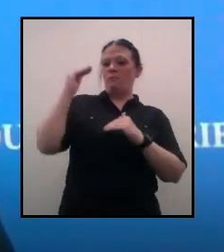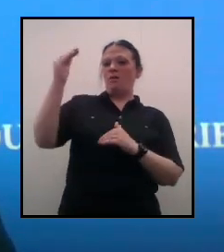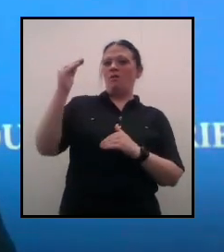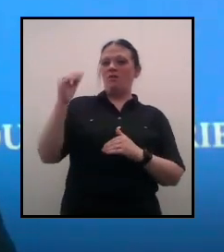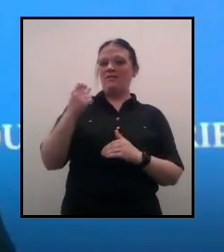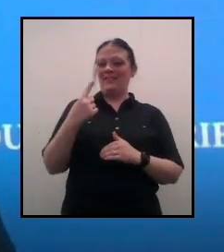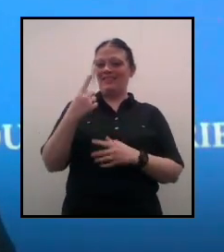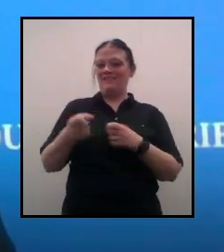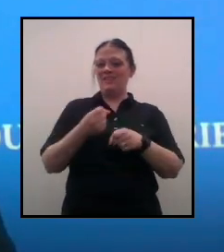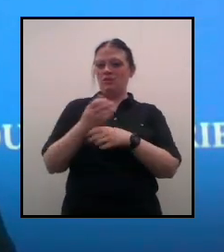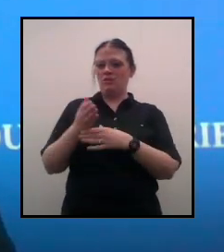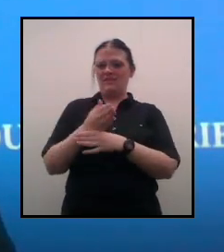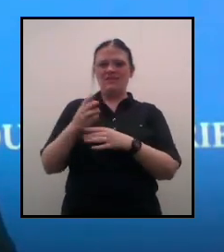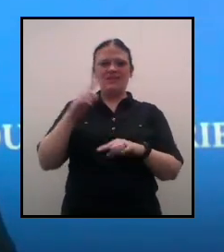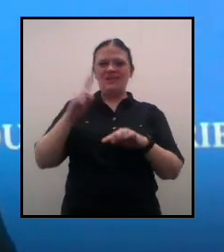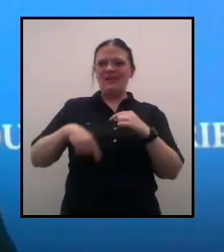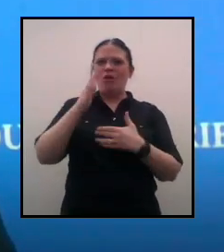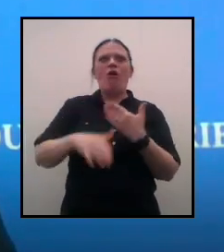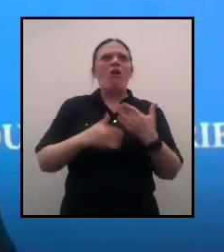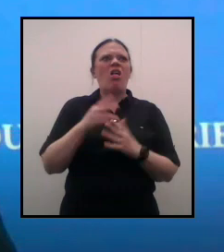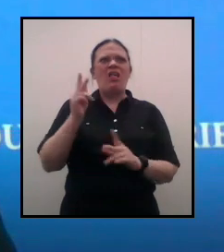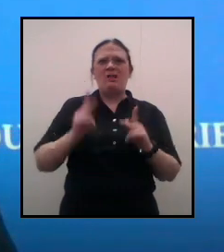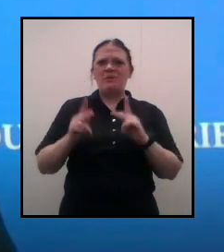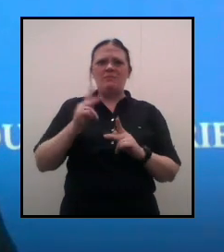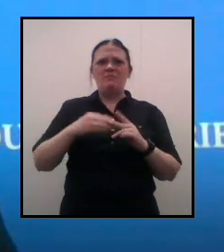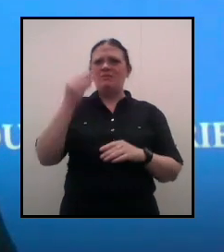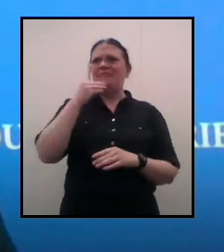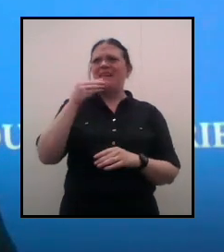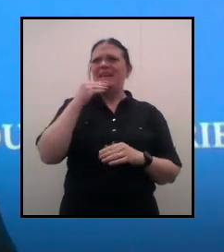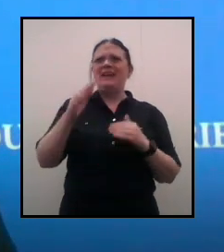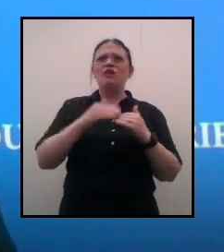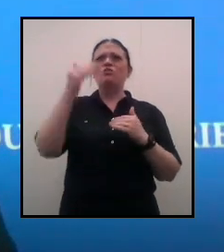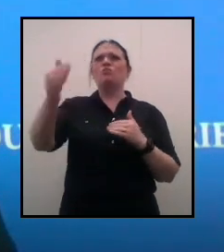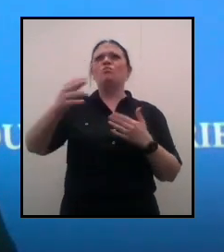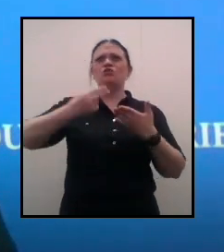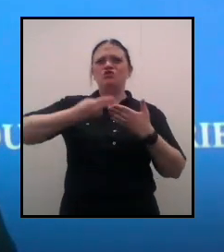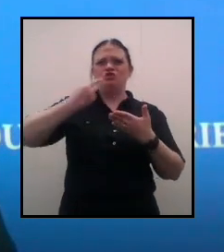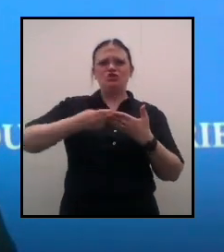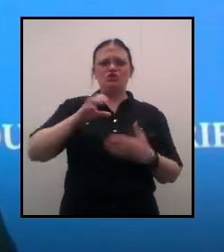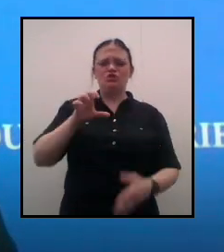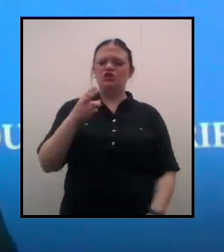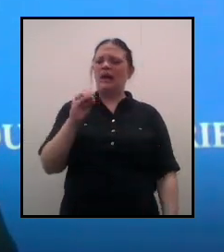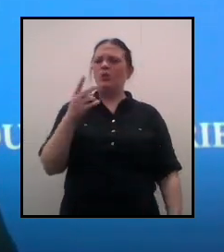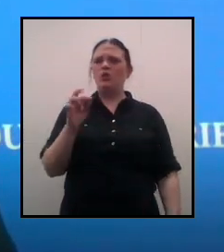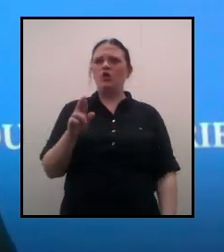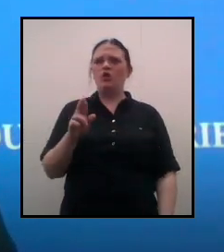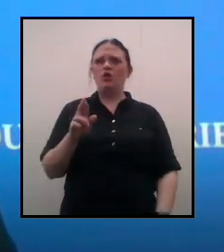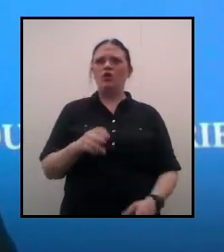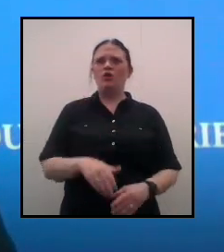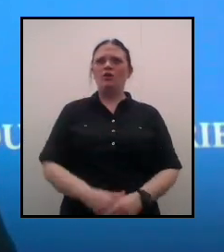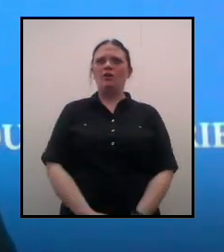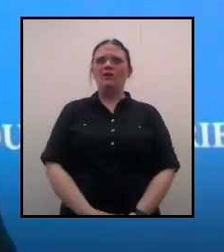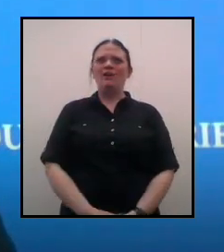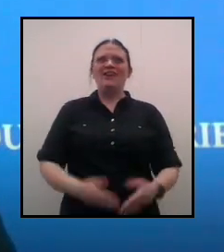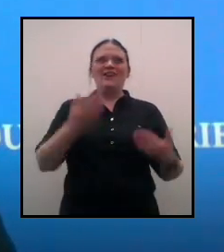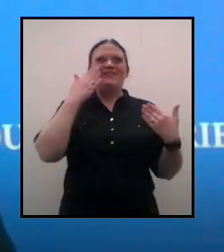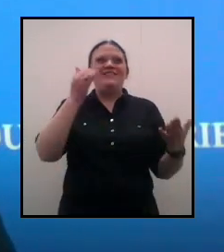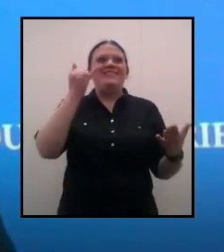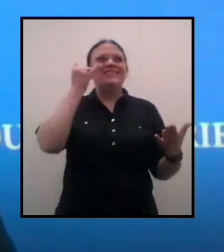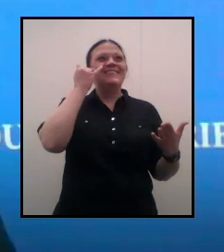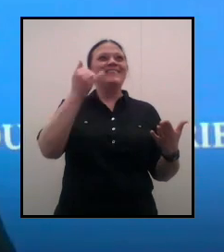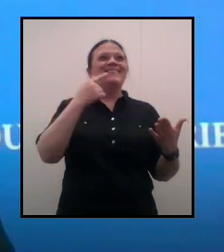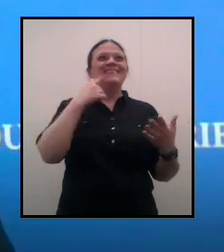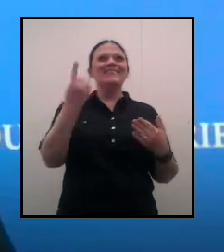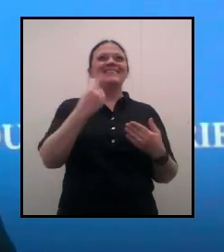It can't all be people who just ate too much chowder or something. I don't know if it's somebody who ate too much chowder,